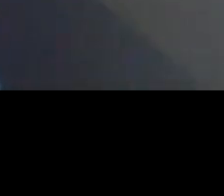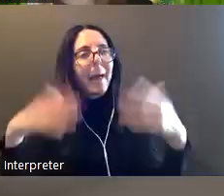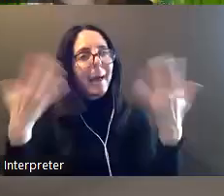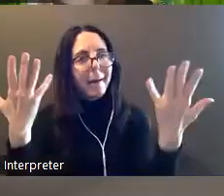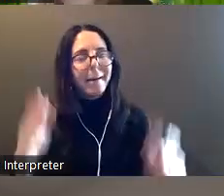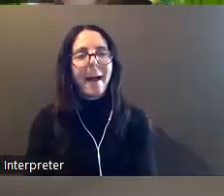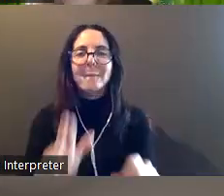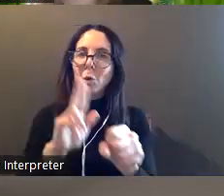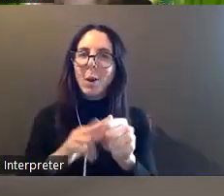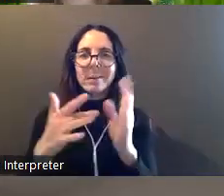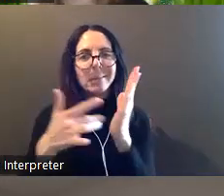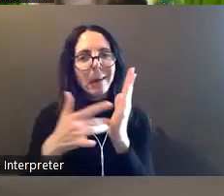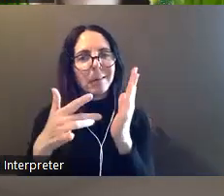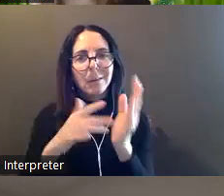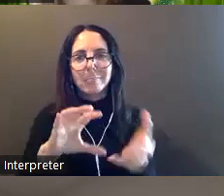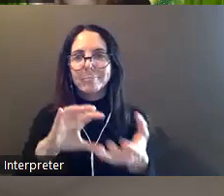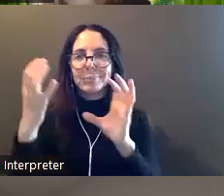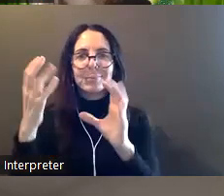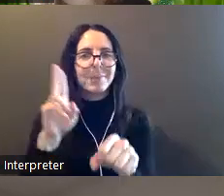issues. there does. Of course there does.